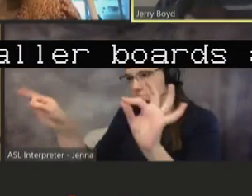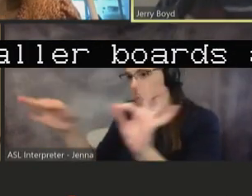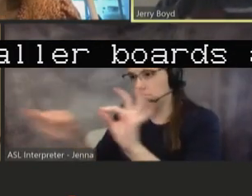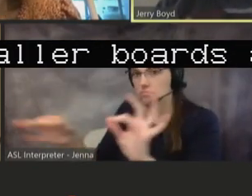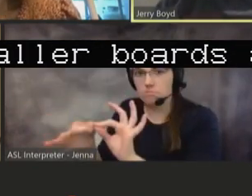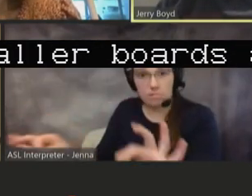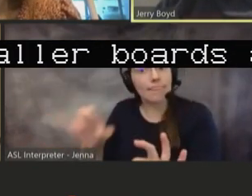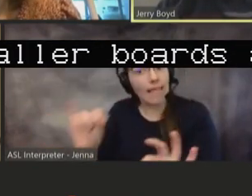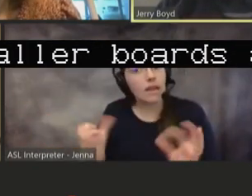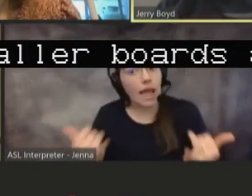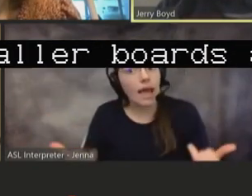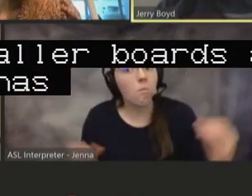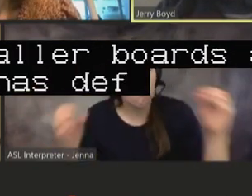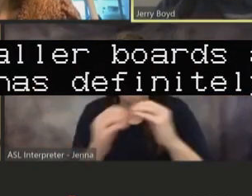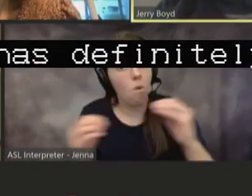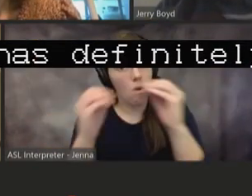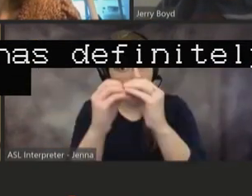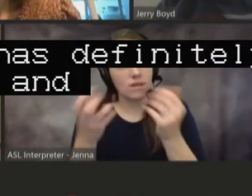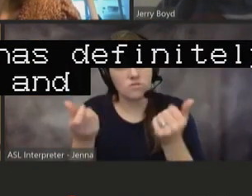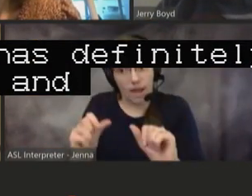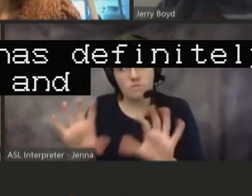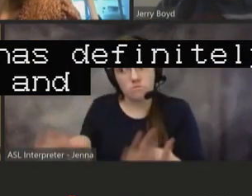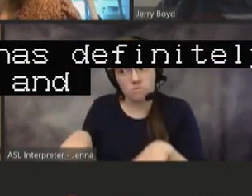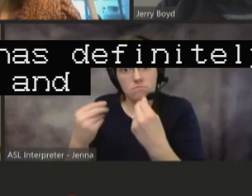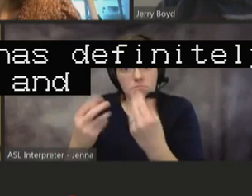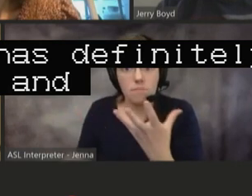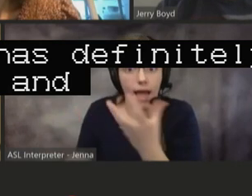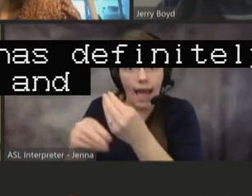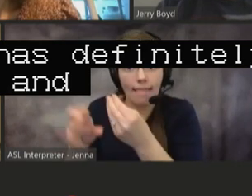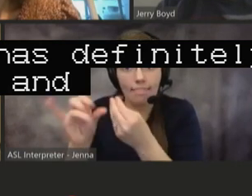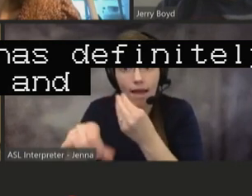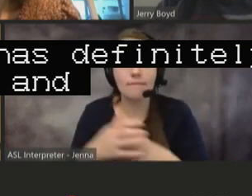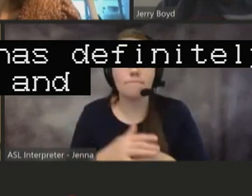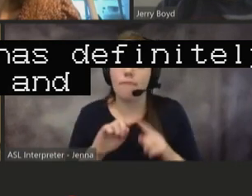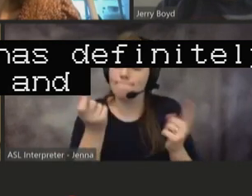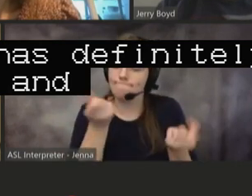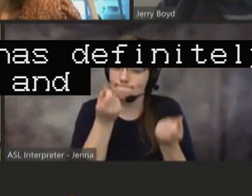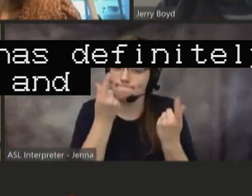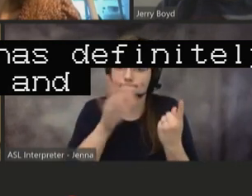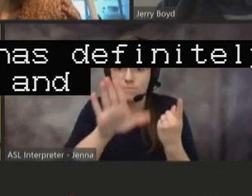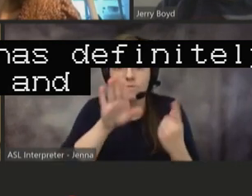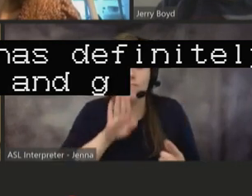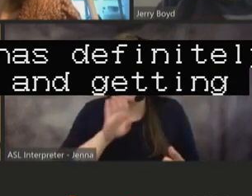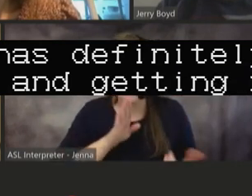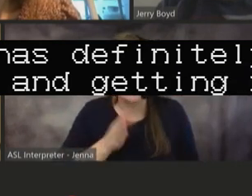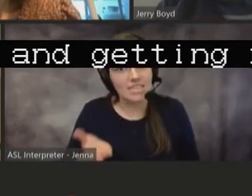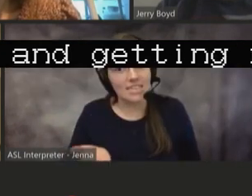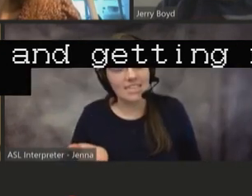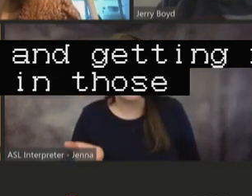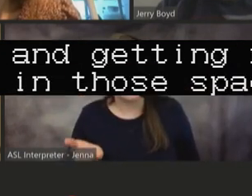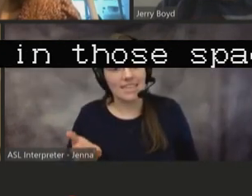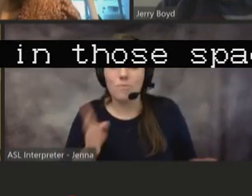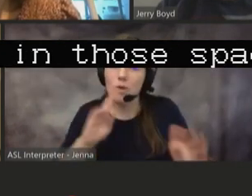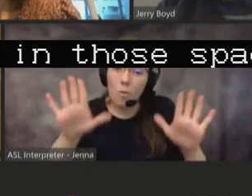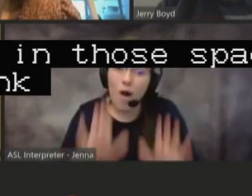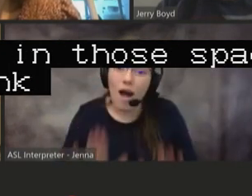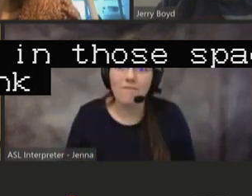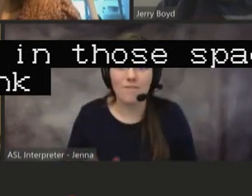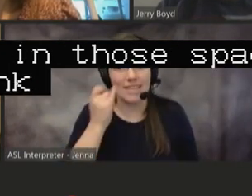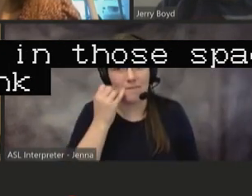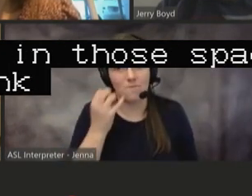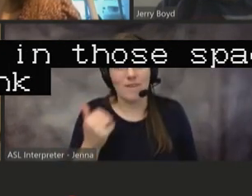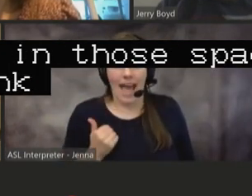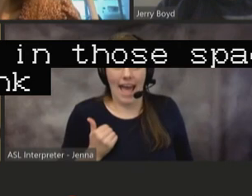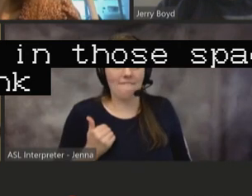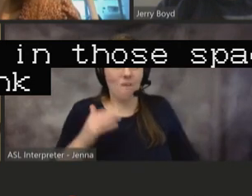getting more captioning in those spaces. But I can completely understand the frustration of, it would be great if it was in on